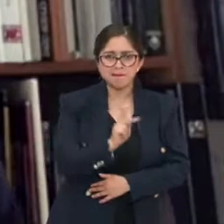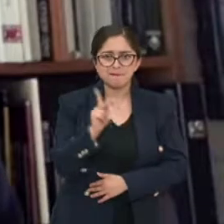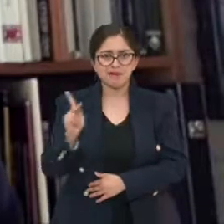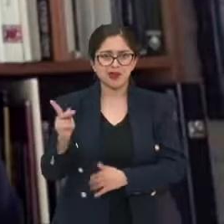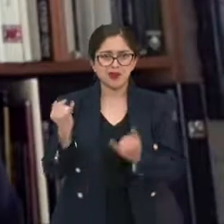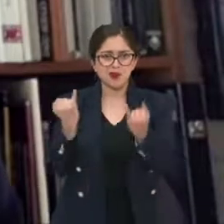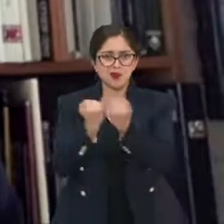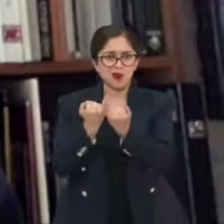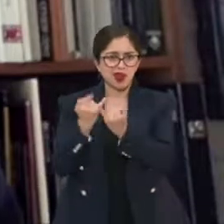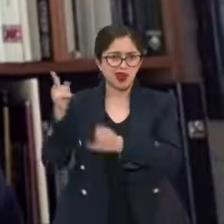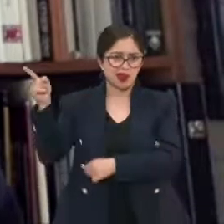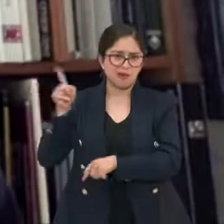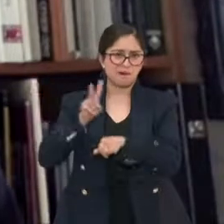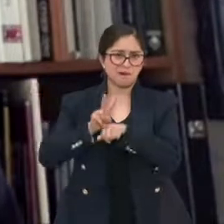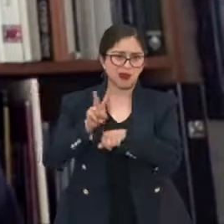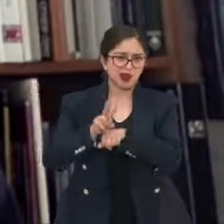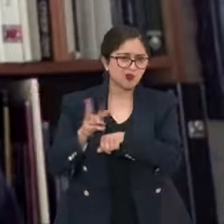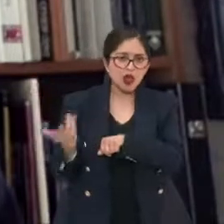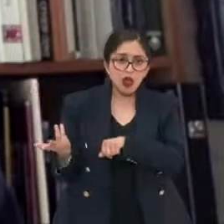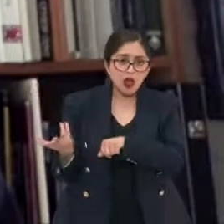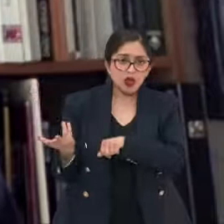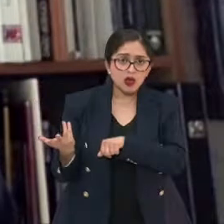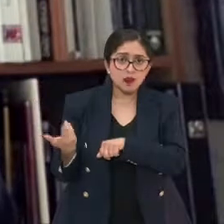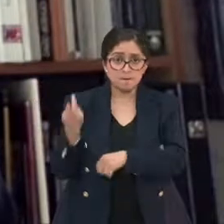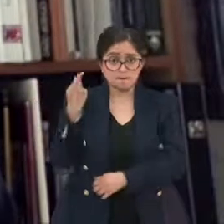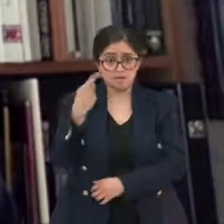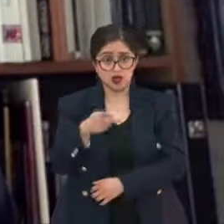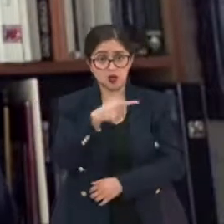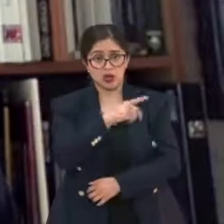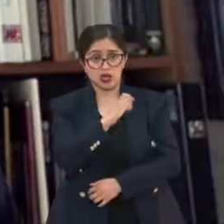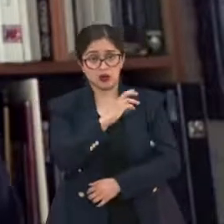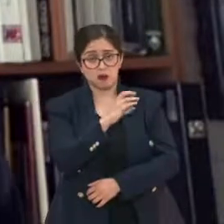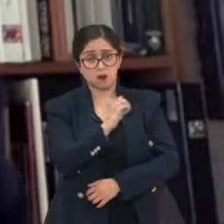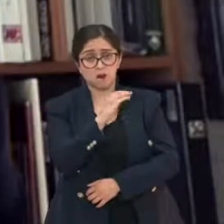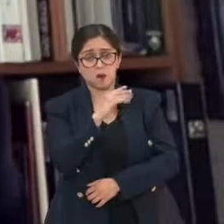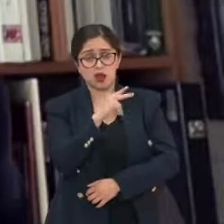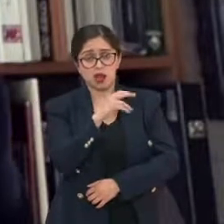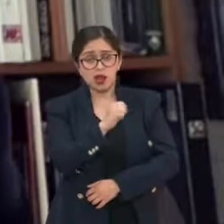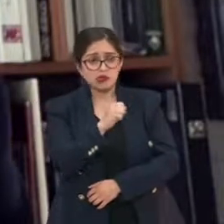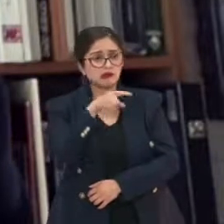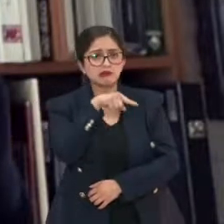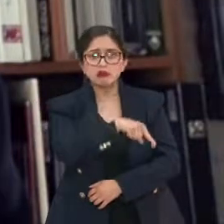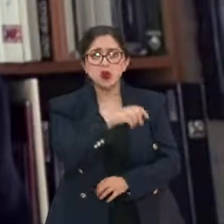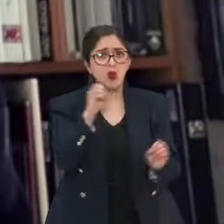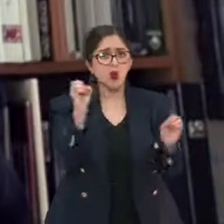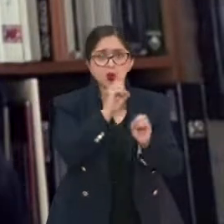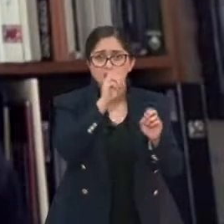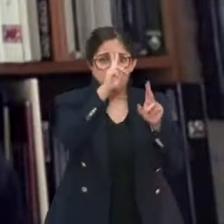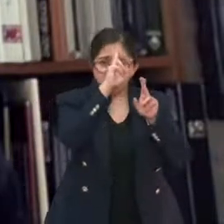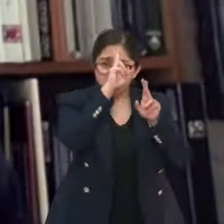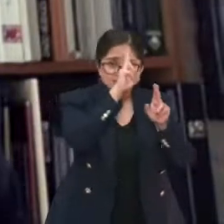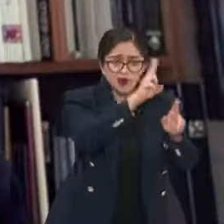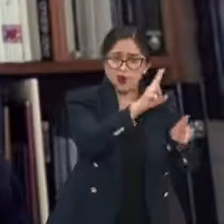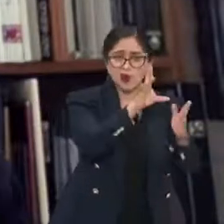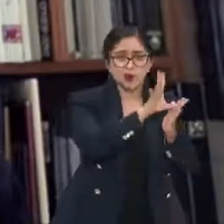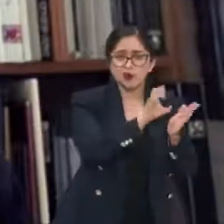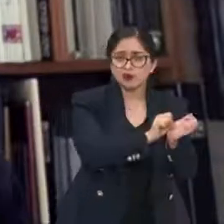order to continue being a president for life. So this